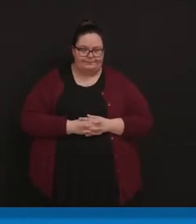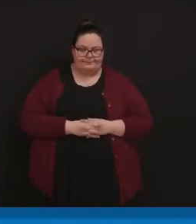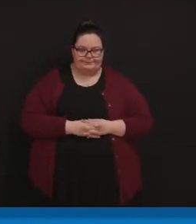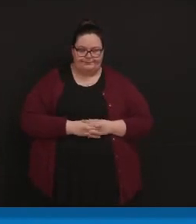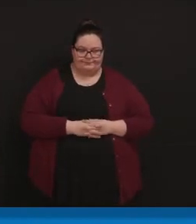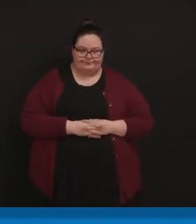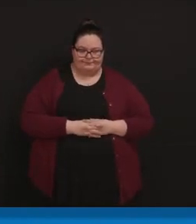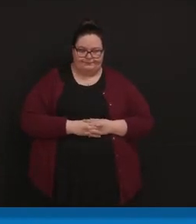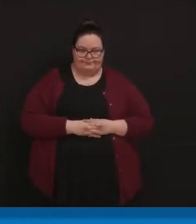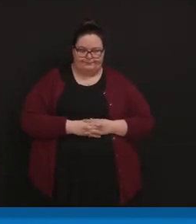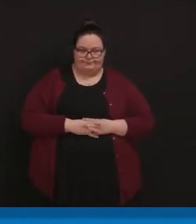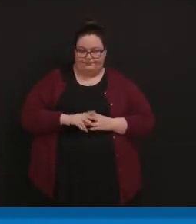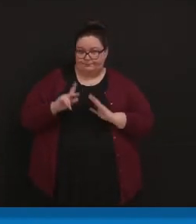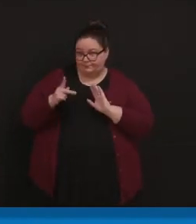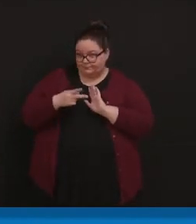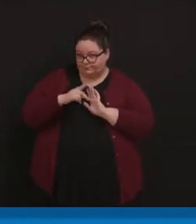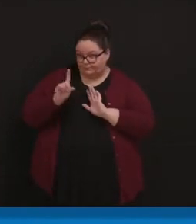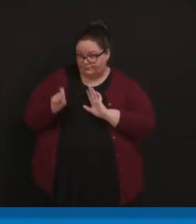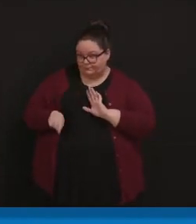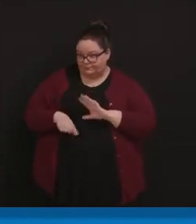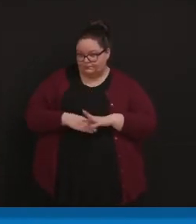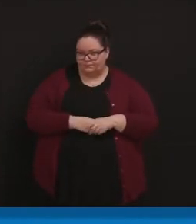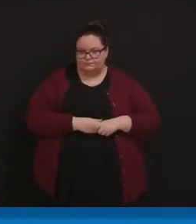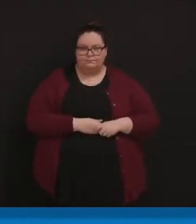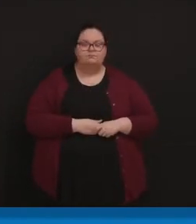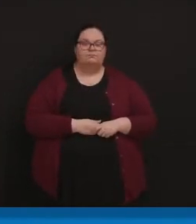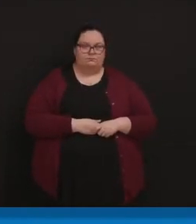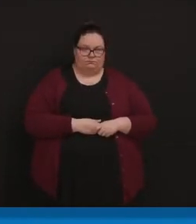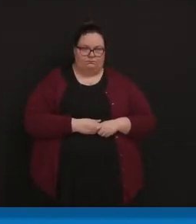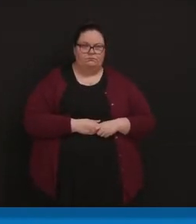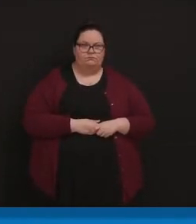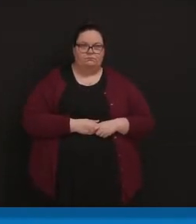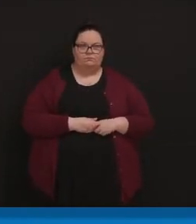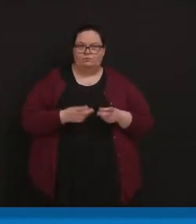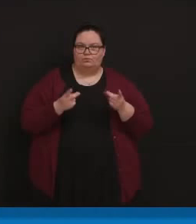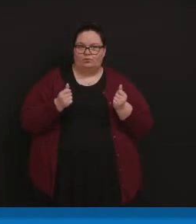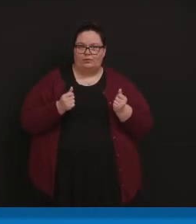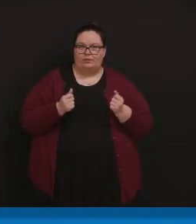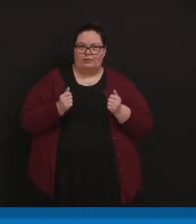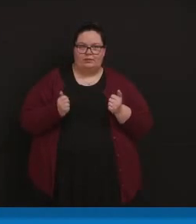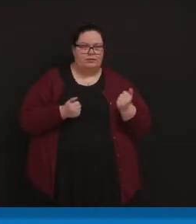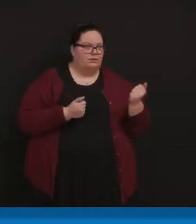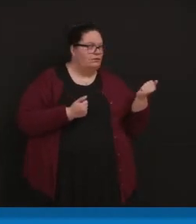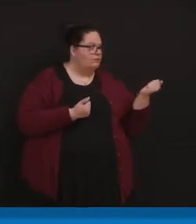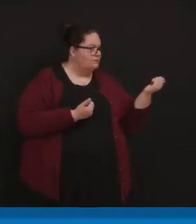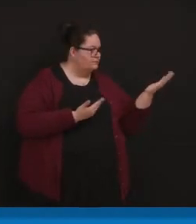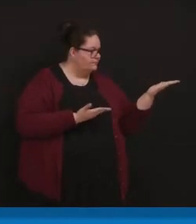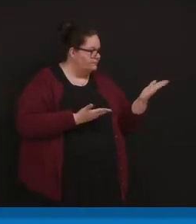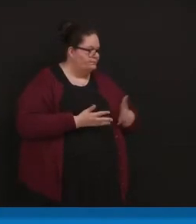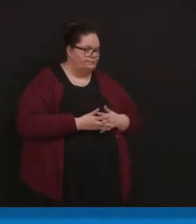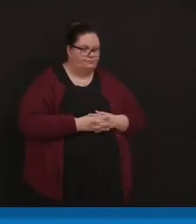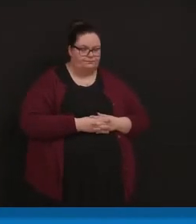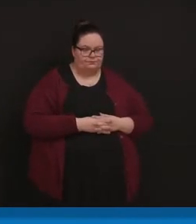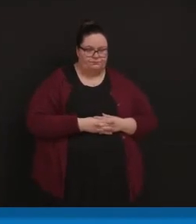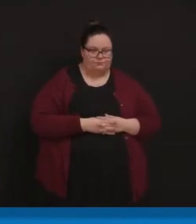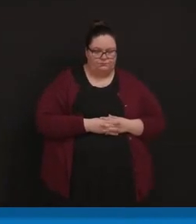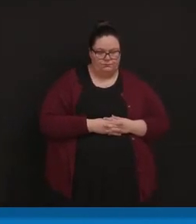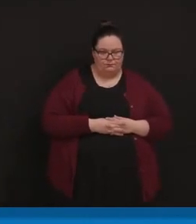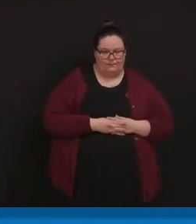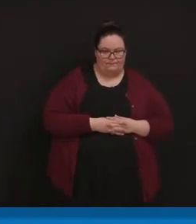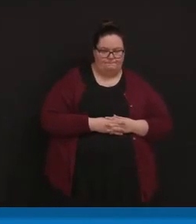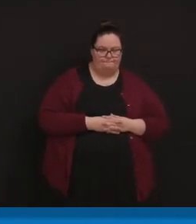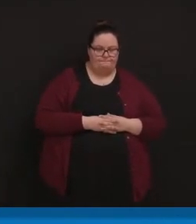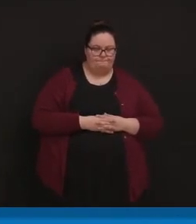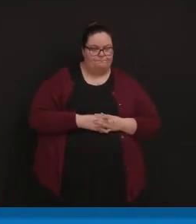Thank you, Doctor. Mr. Forstall, do you have a follow-up today? Yes, just very quickly for Minister Cardy. Minister, what steps has your